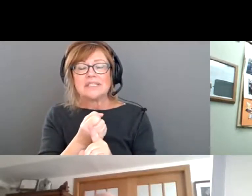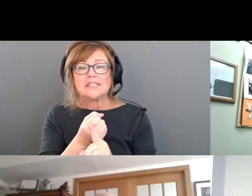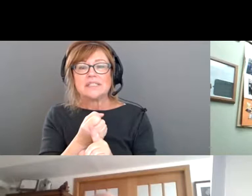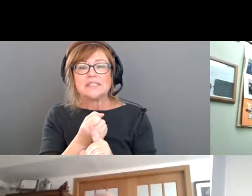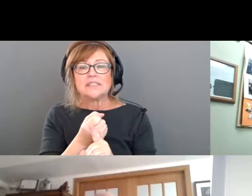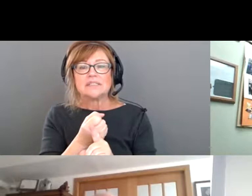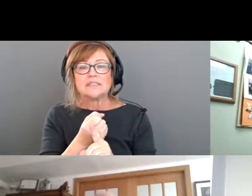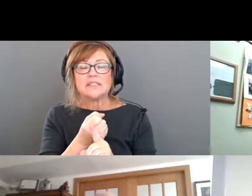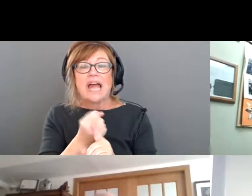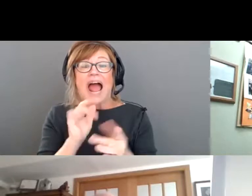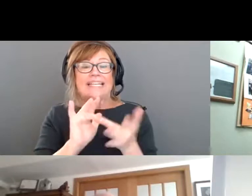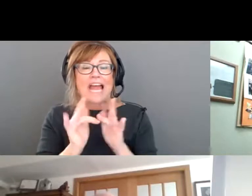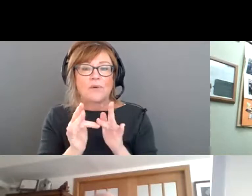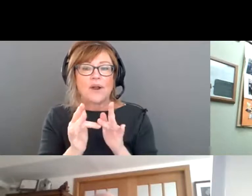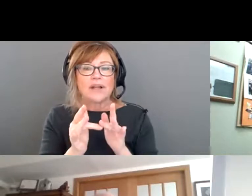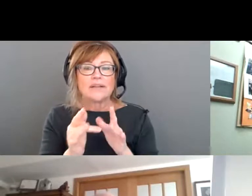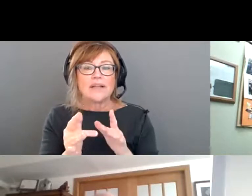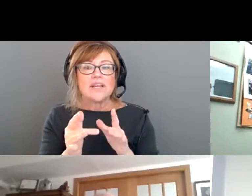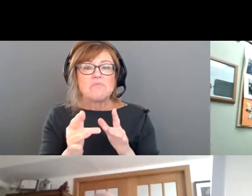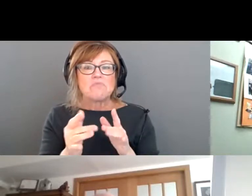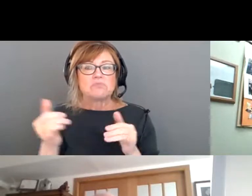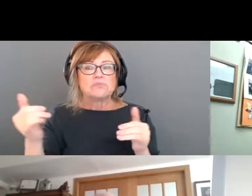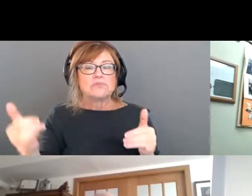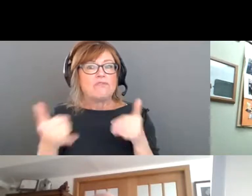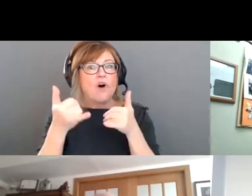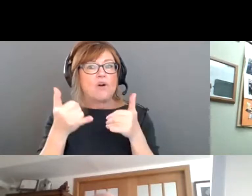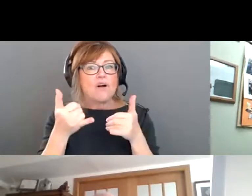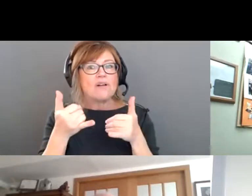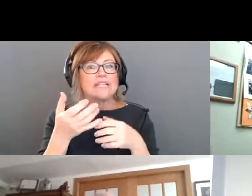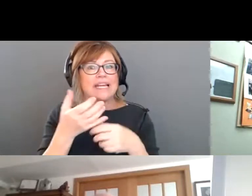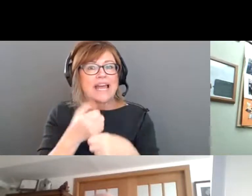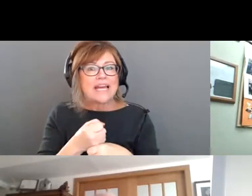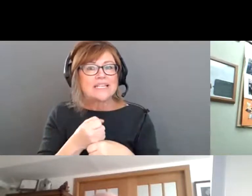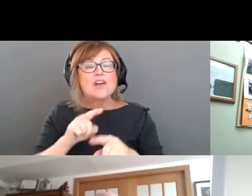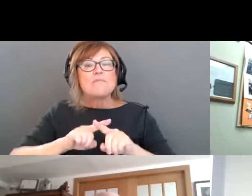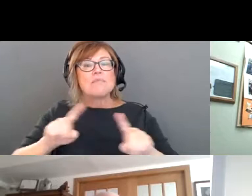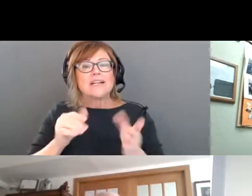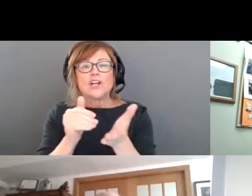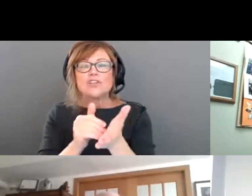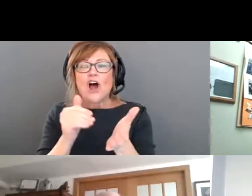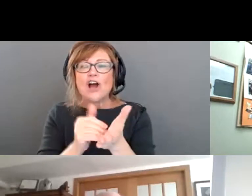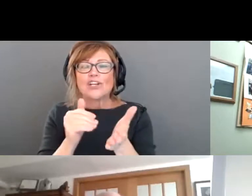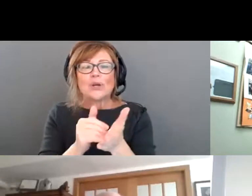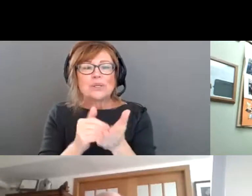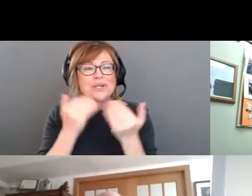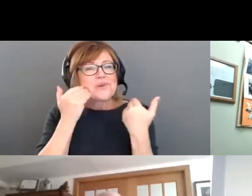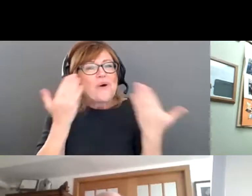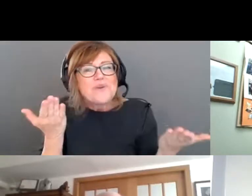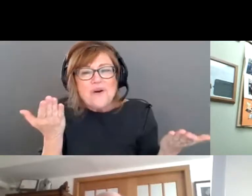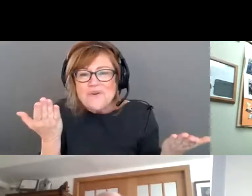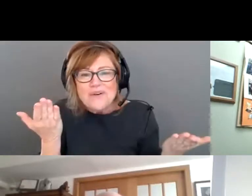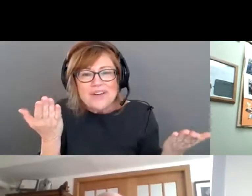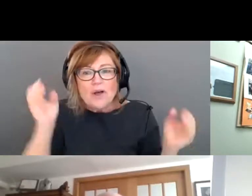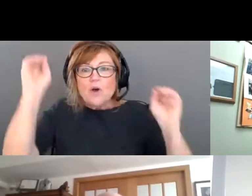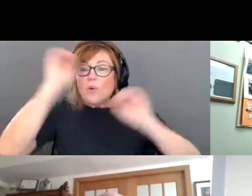phone calls from unrelated individuals, but healthcare providers will have no way of knowing